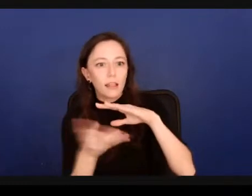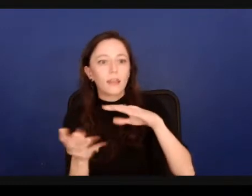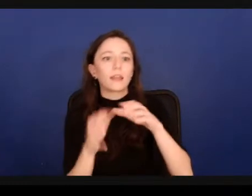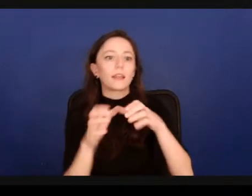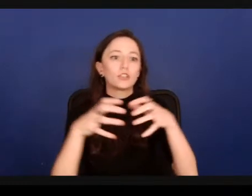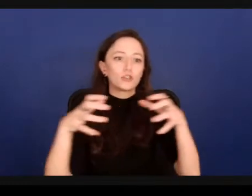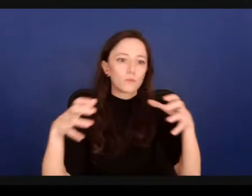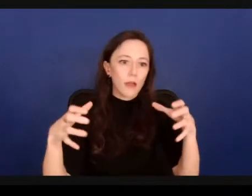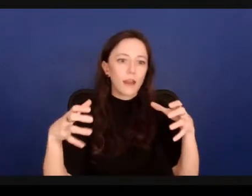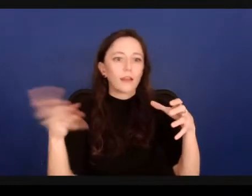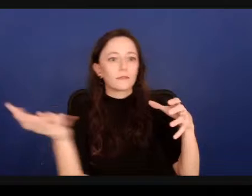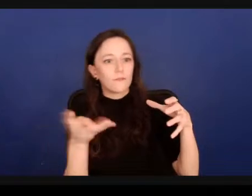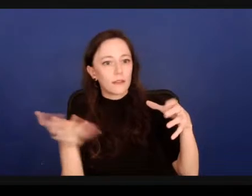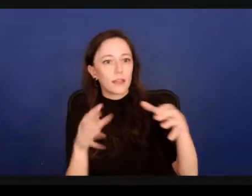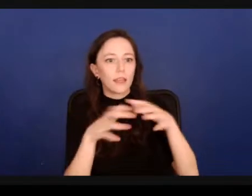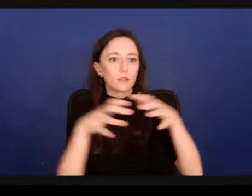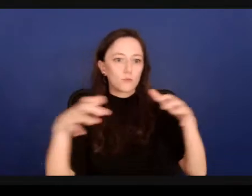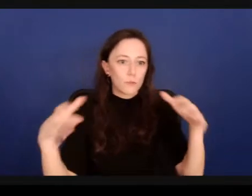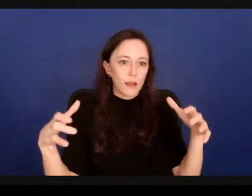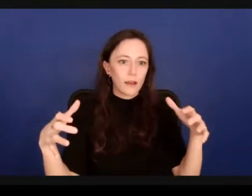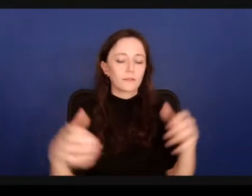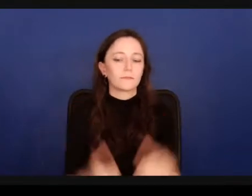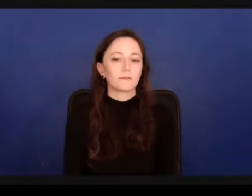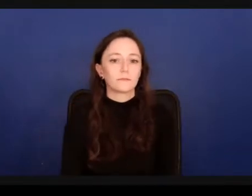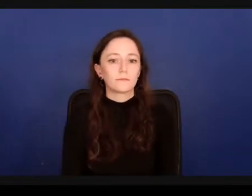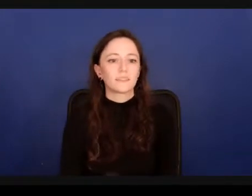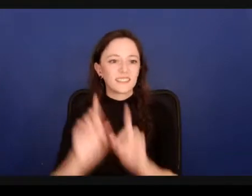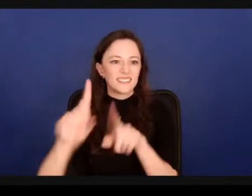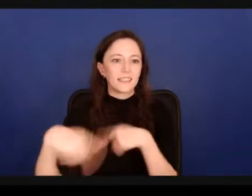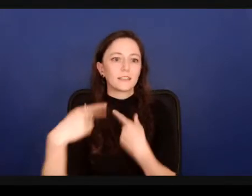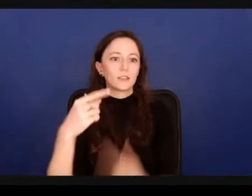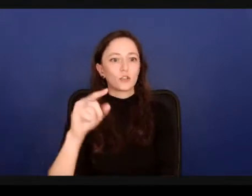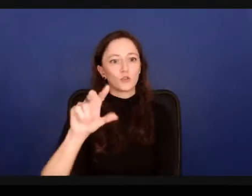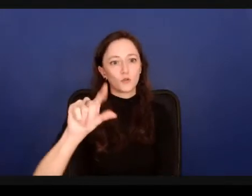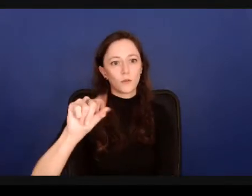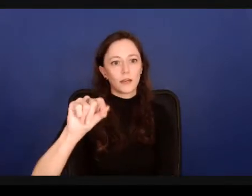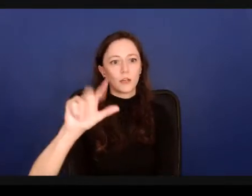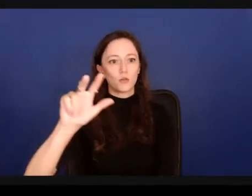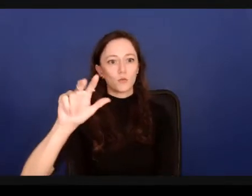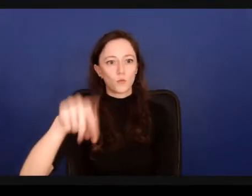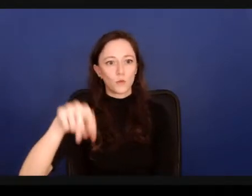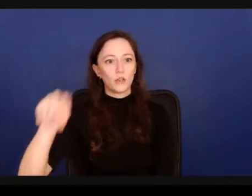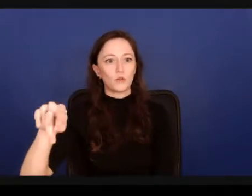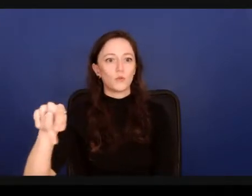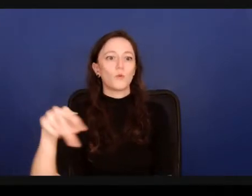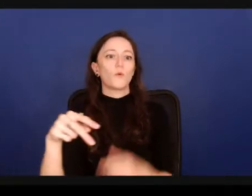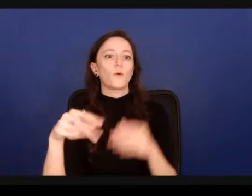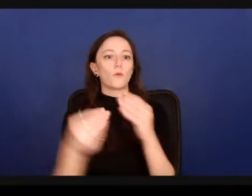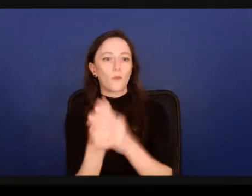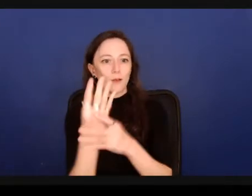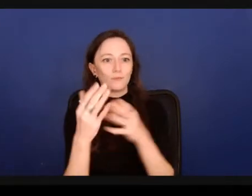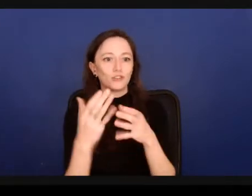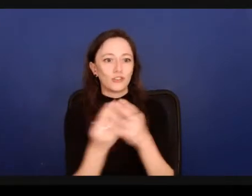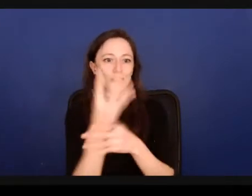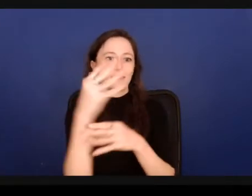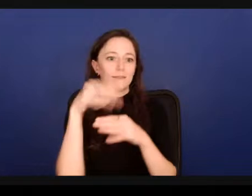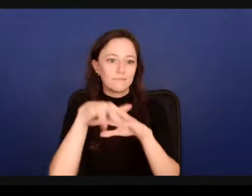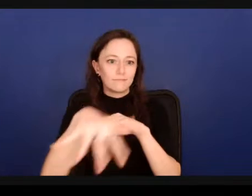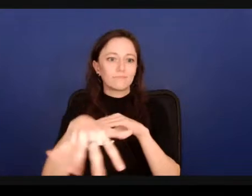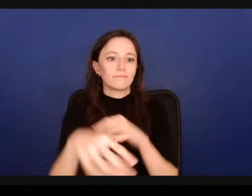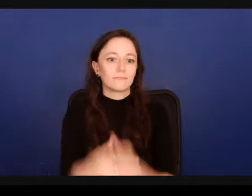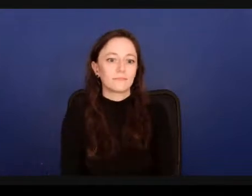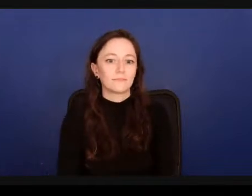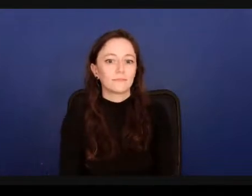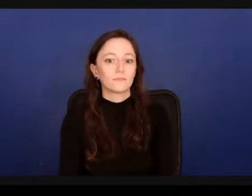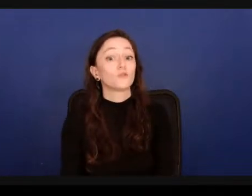as it recovers from its 2022 eruption. We do have an update from USGS, the monthly update for